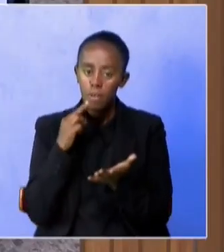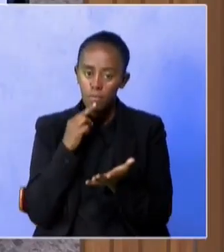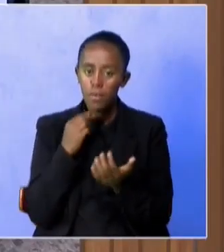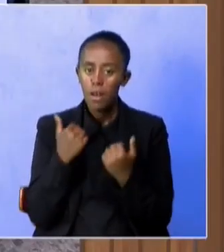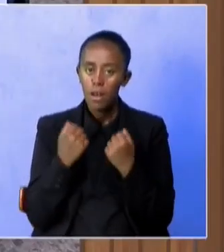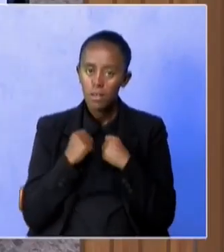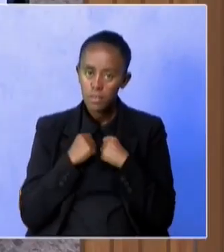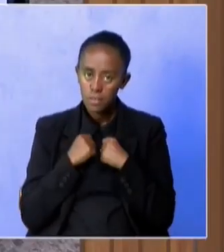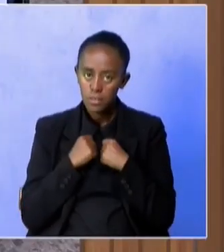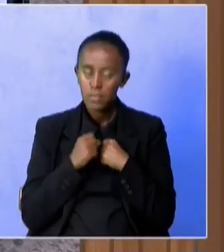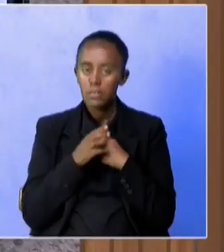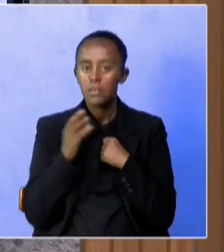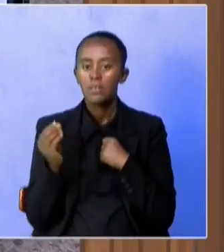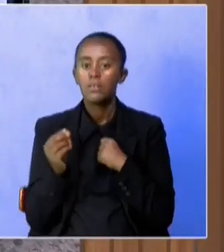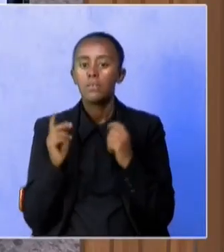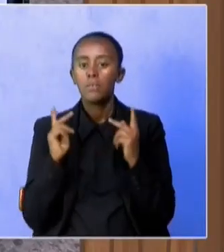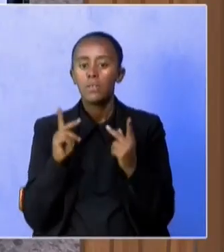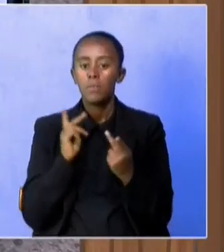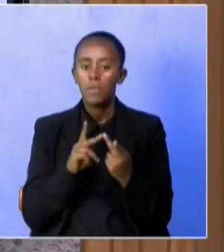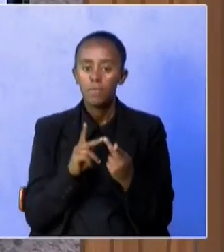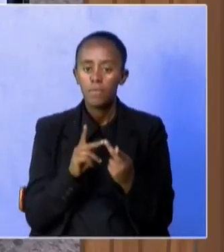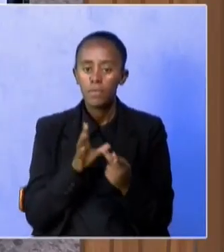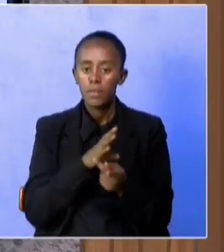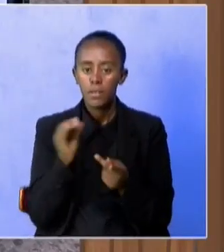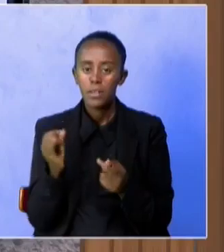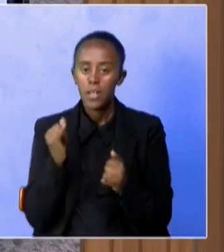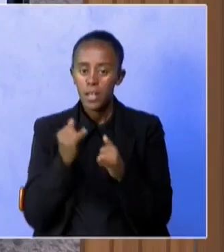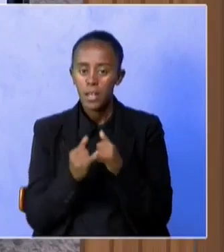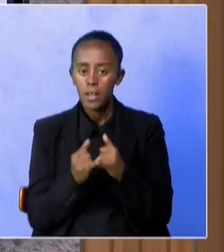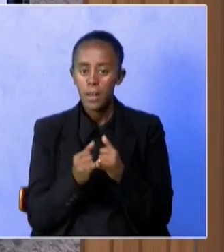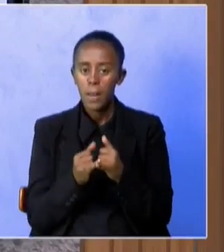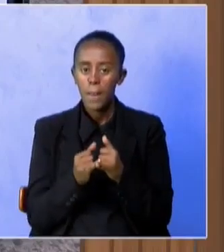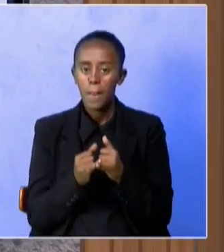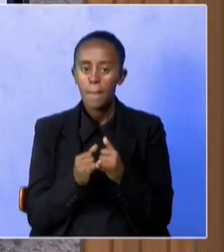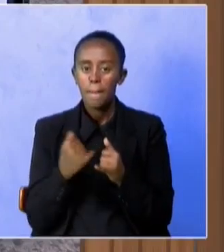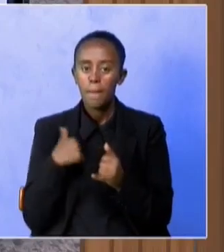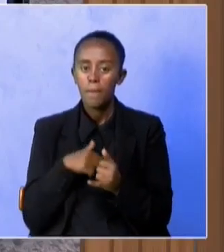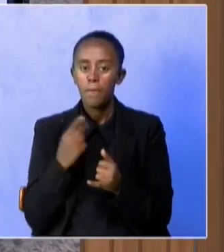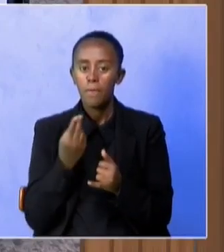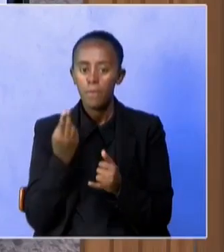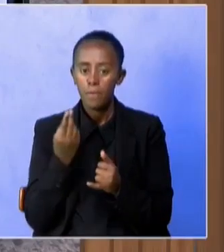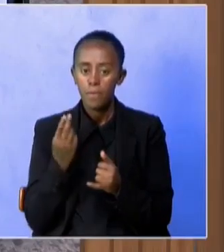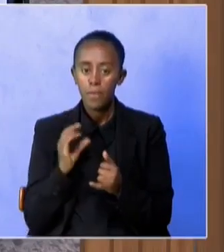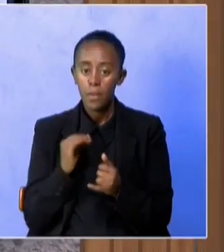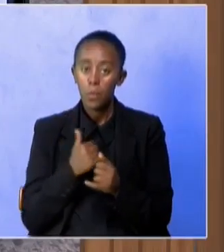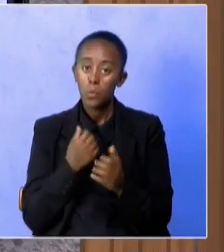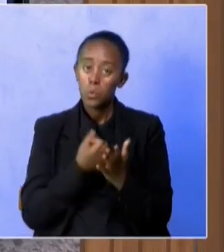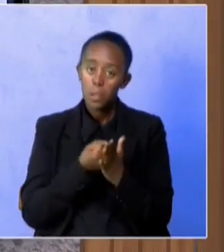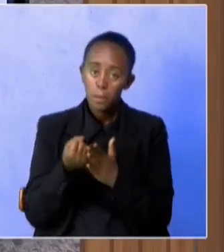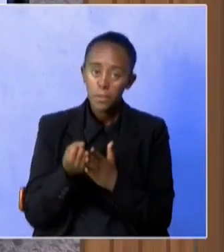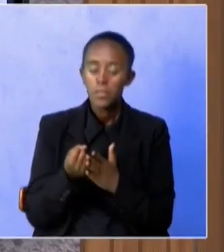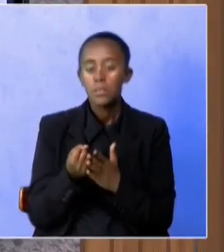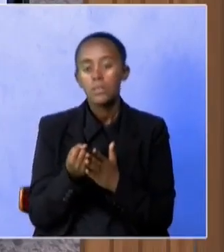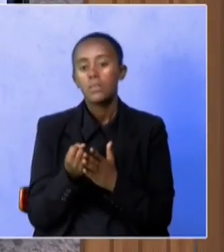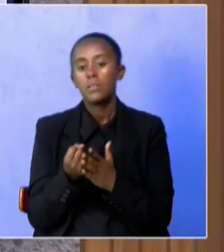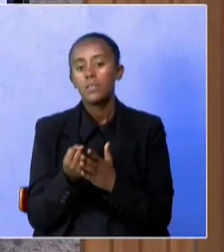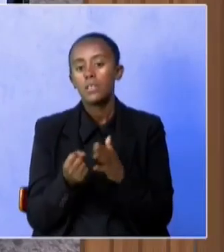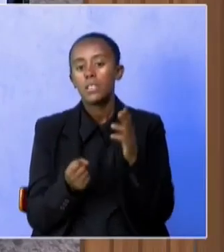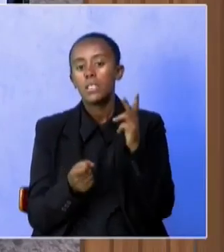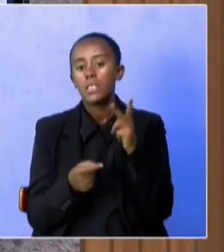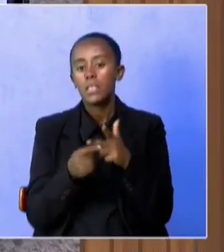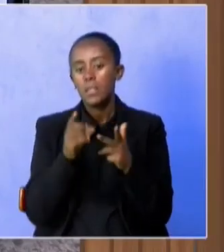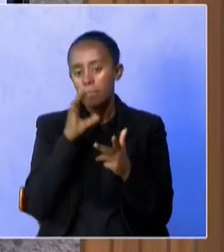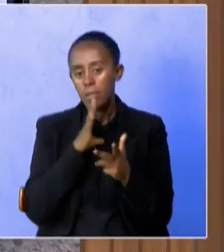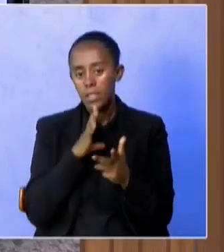perfect, unless we are using, if our subject is third person singular, he, she, it, and